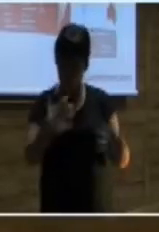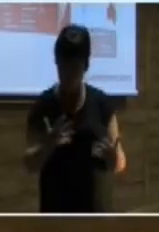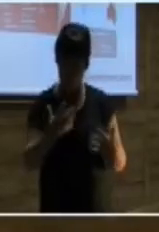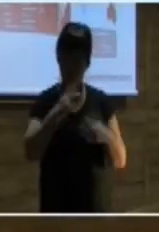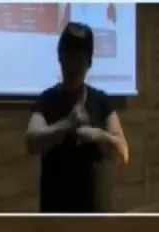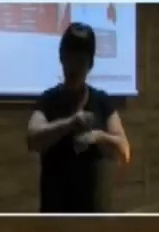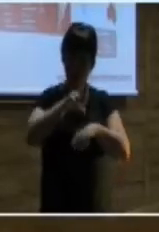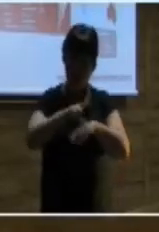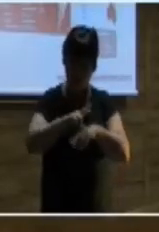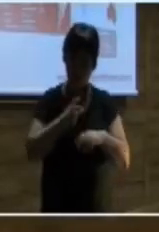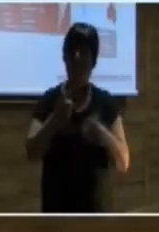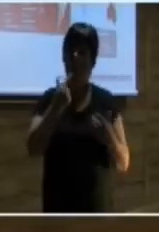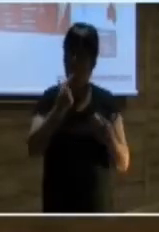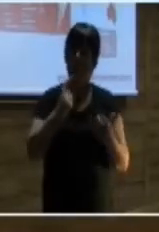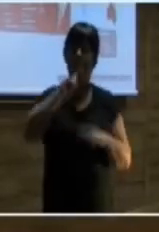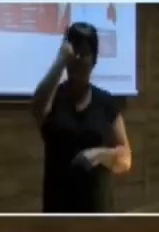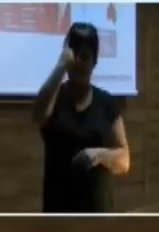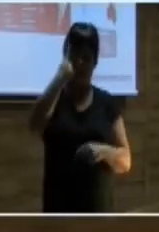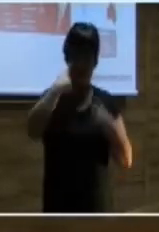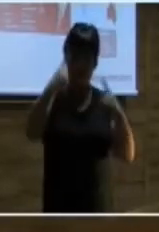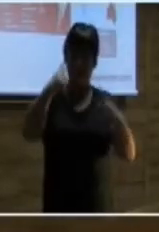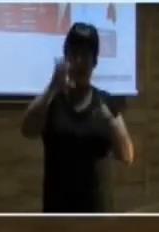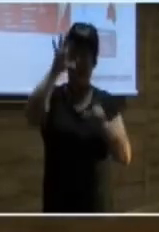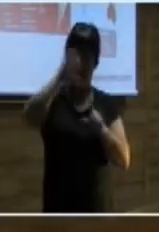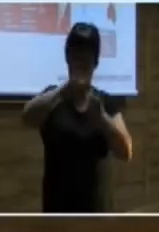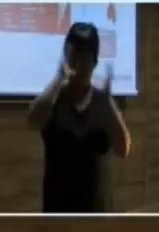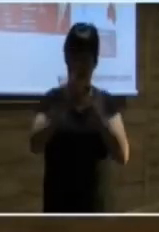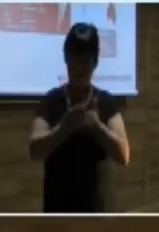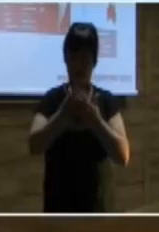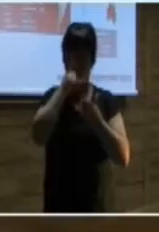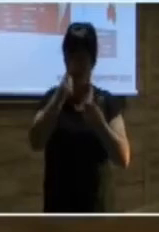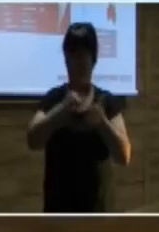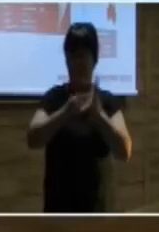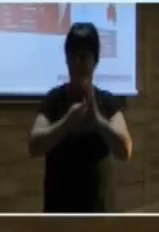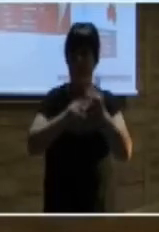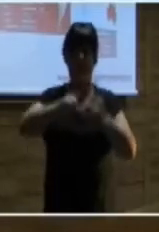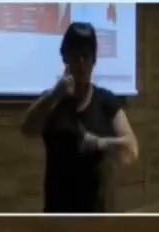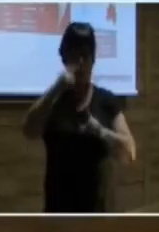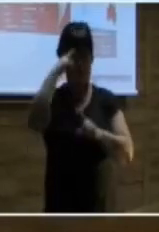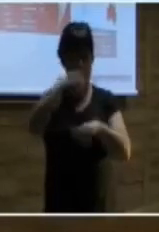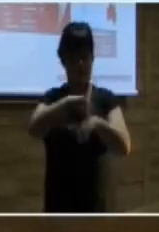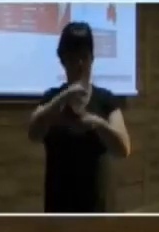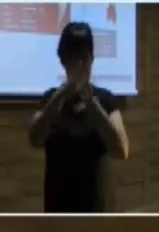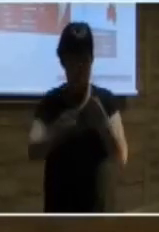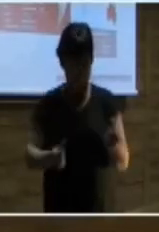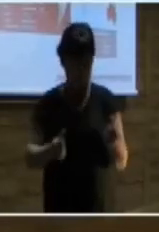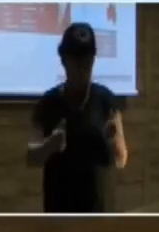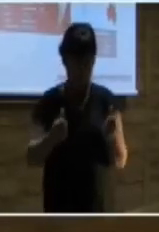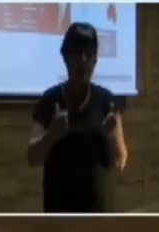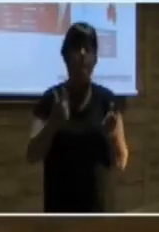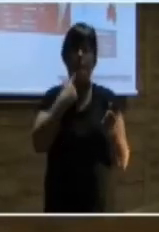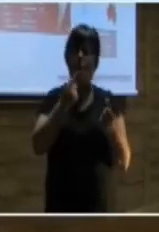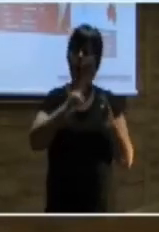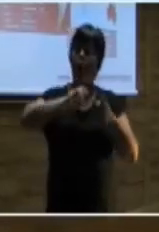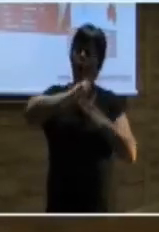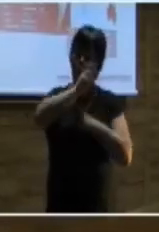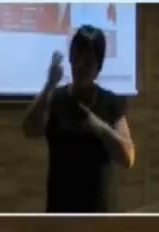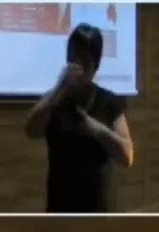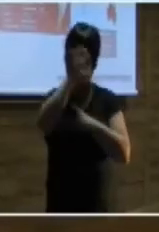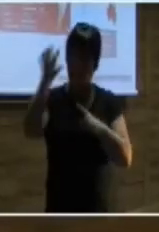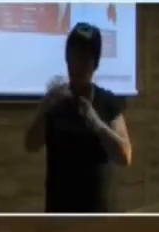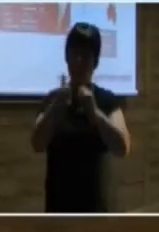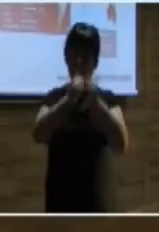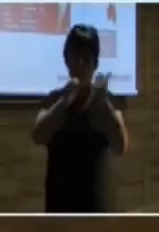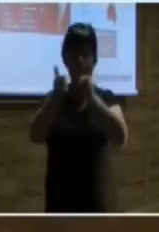national dementia plan, and then a number of other countries have followed. And I'm very pleased to hear that CEAFA here in Spain, that